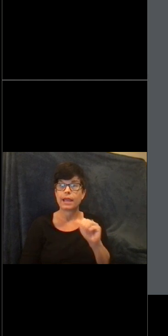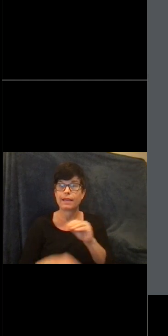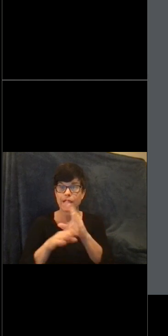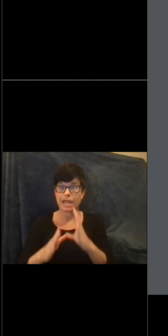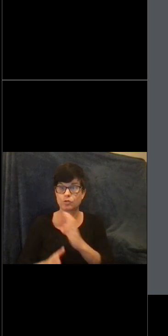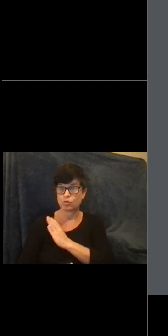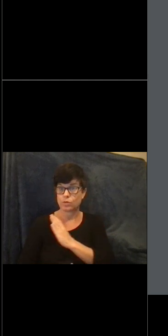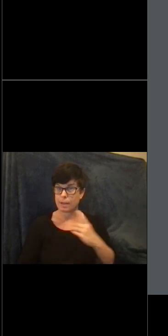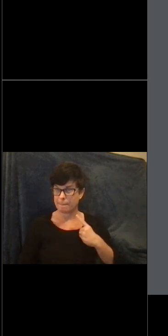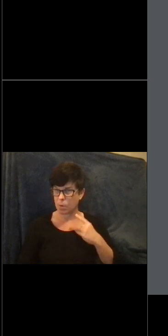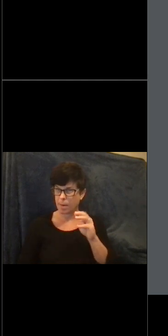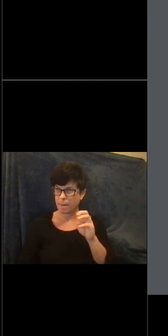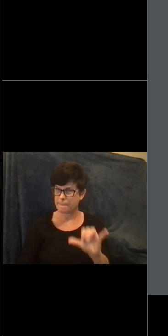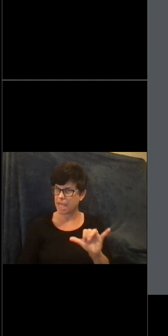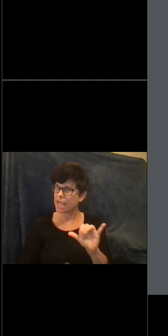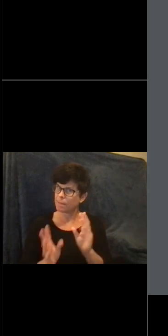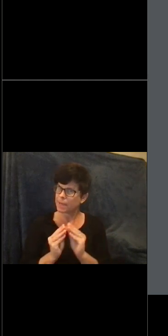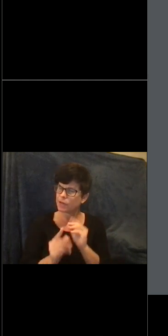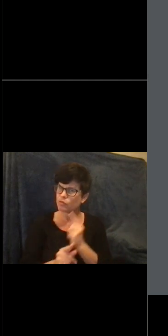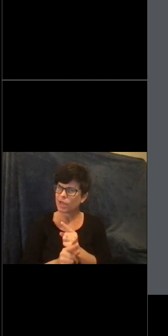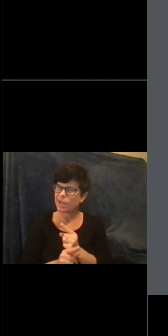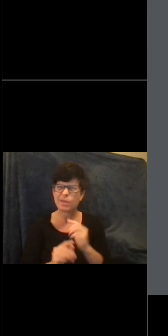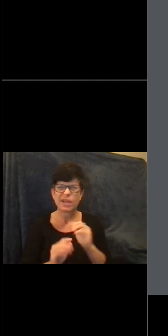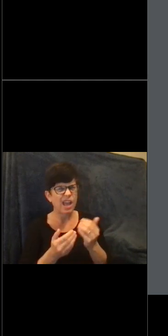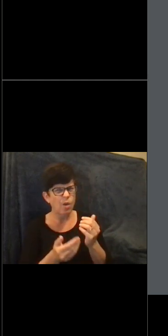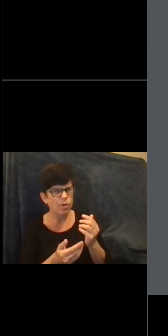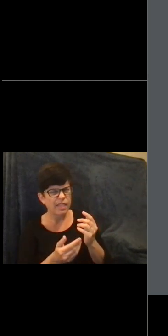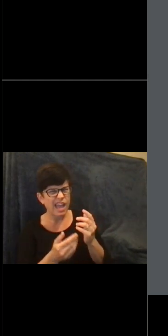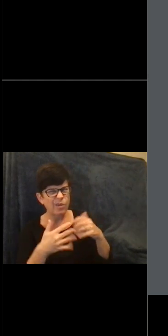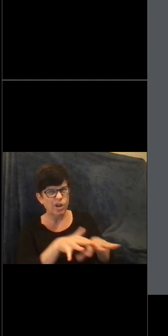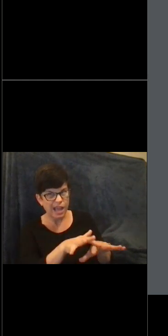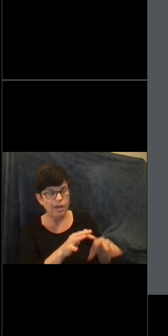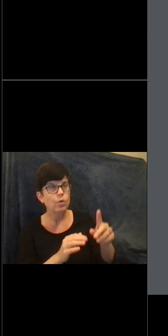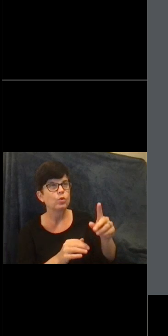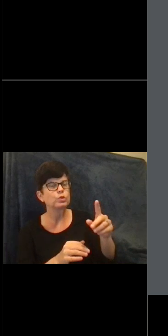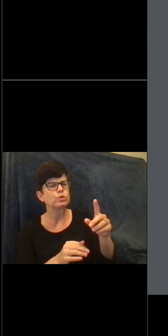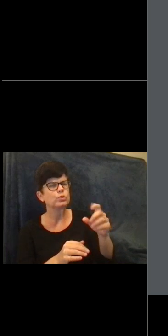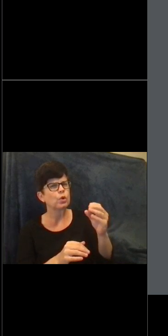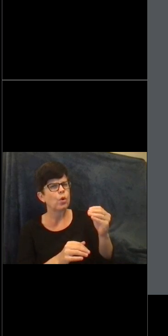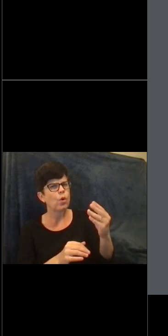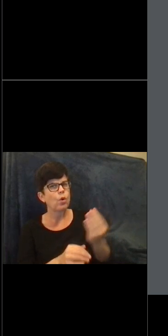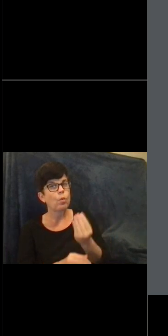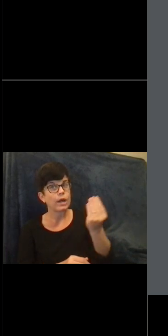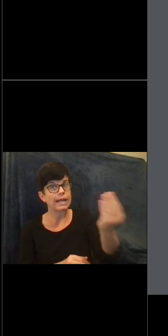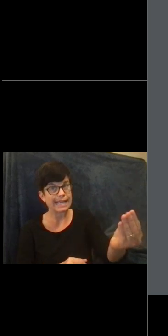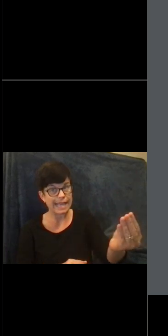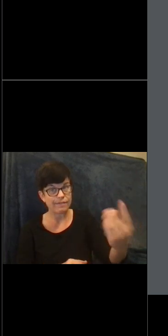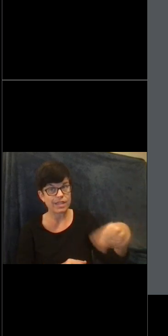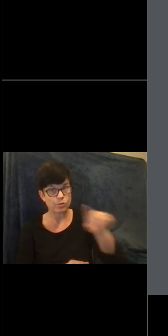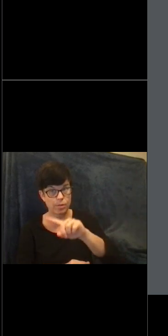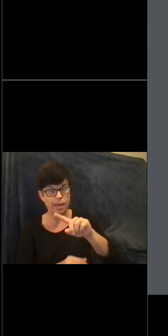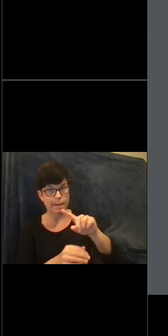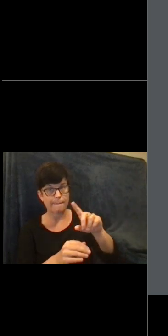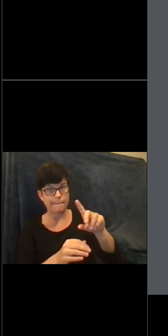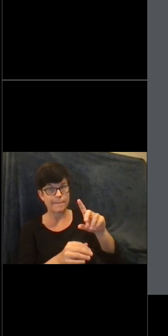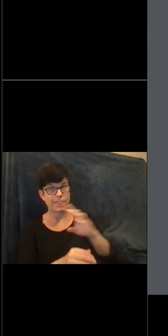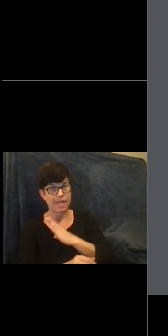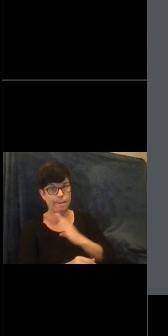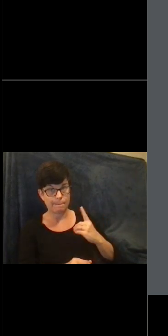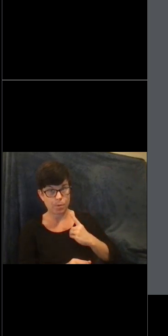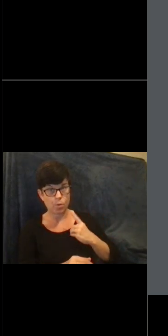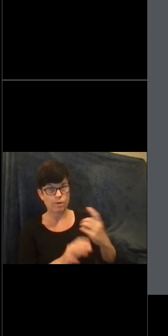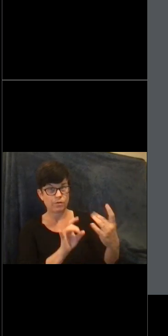How will that work exactly, Twi? So we're going to give this to them so we can get their feedback. And what if